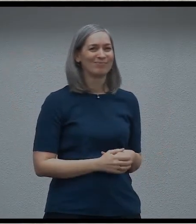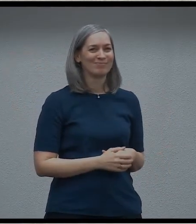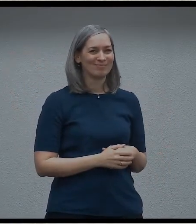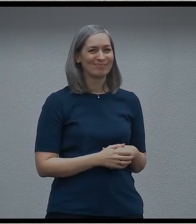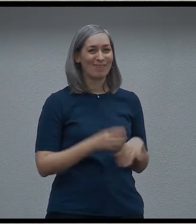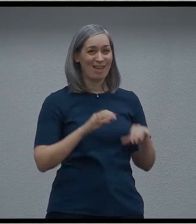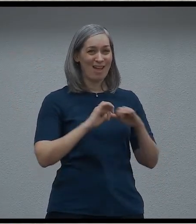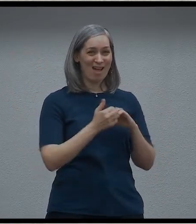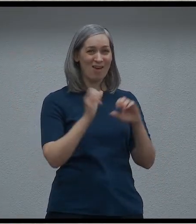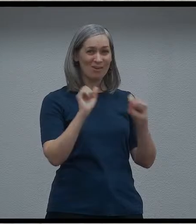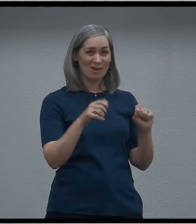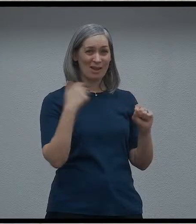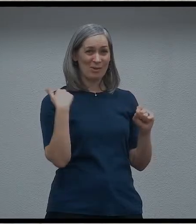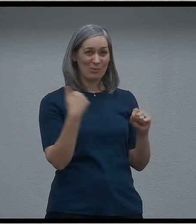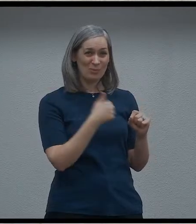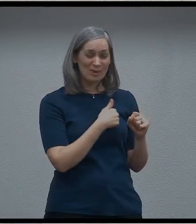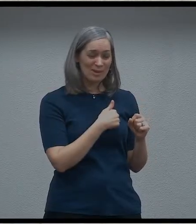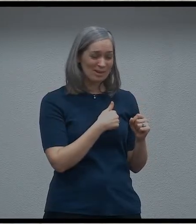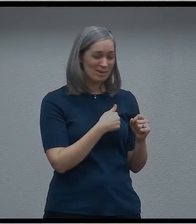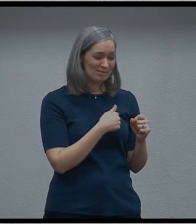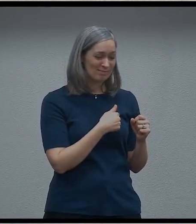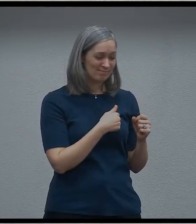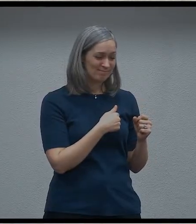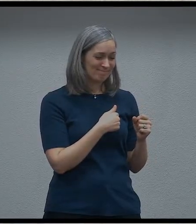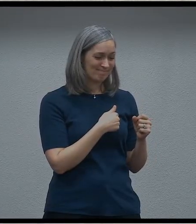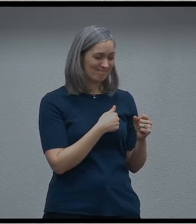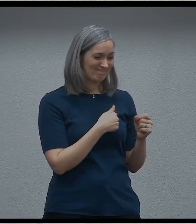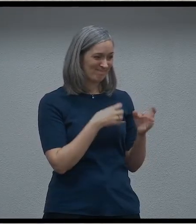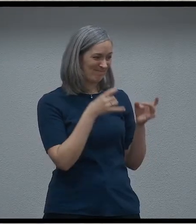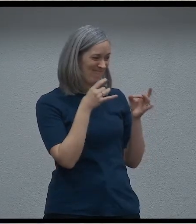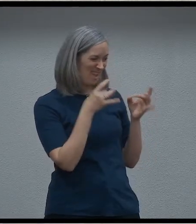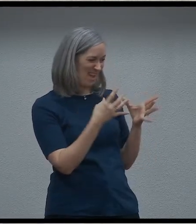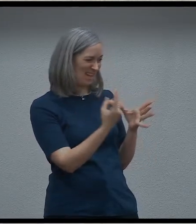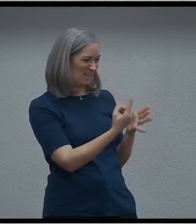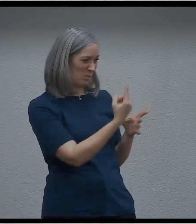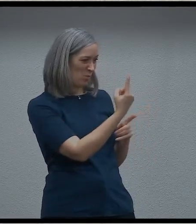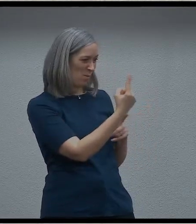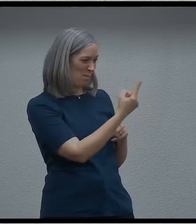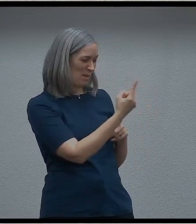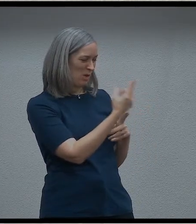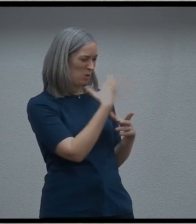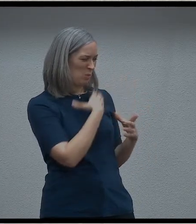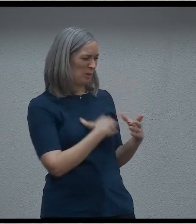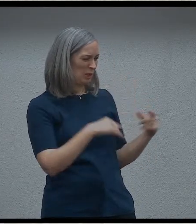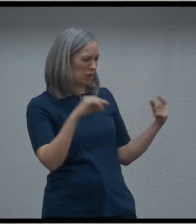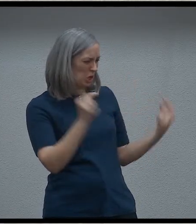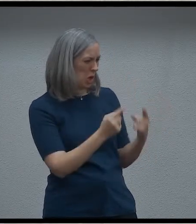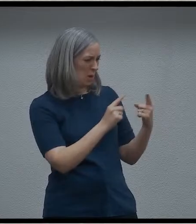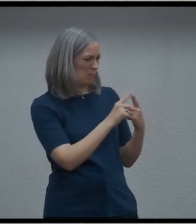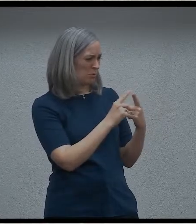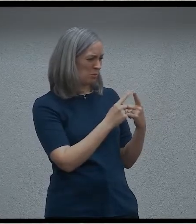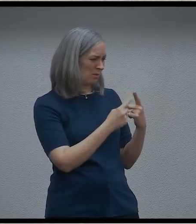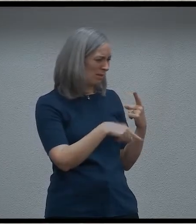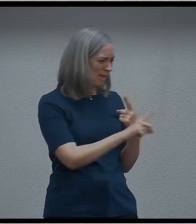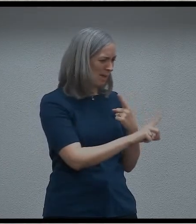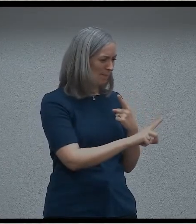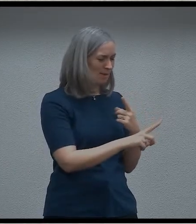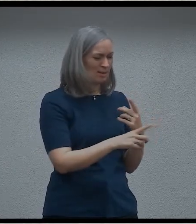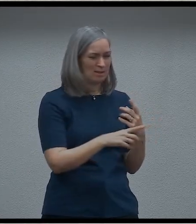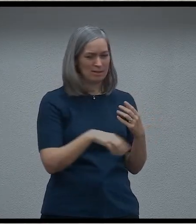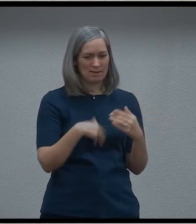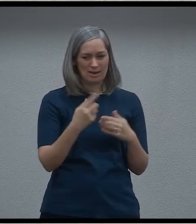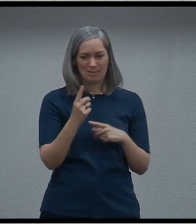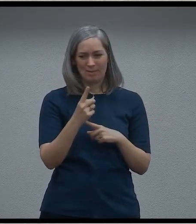But how can we go from hating somebody 1 minute and wishing all the harm in the world upon them and loving